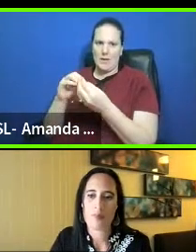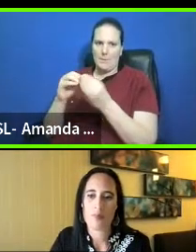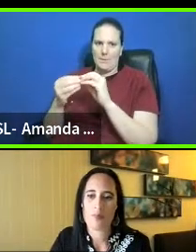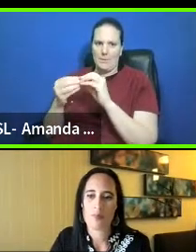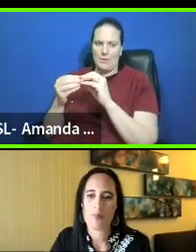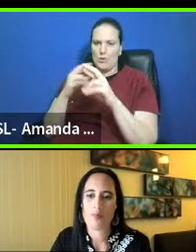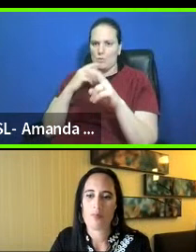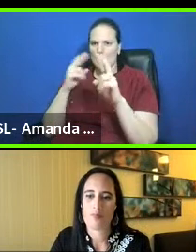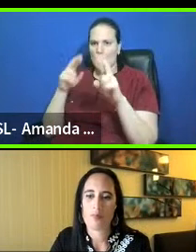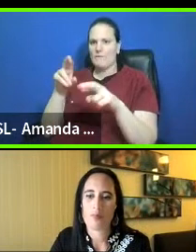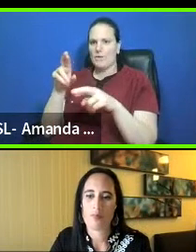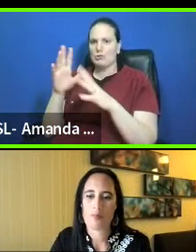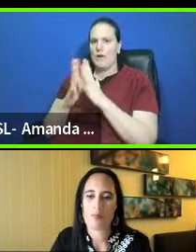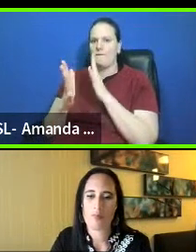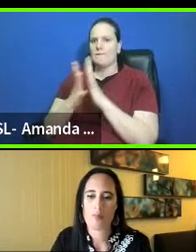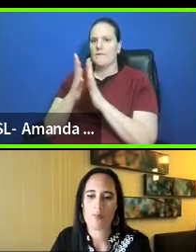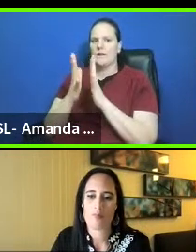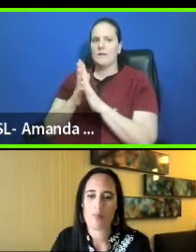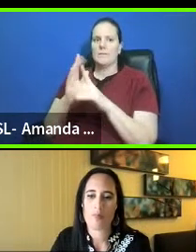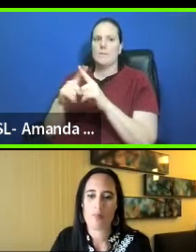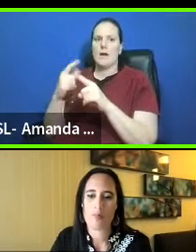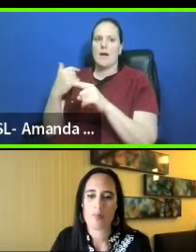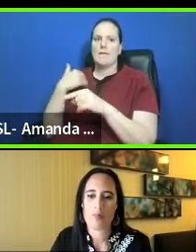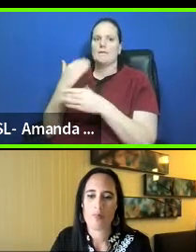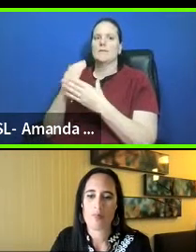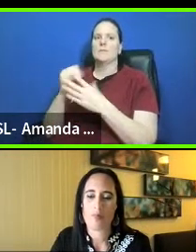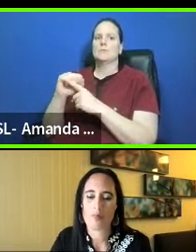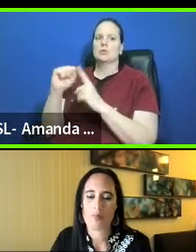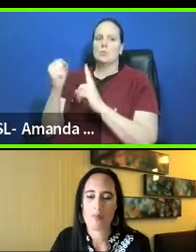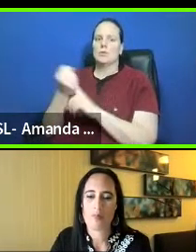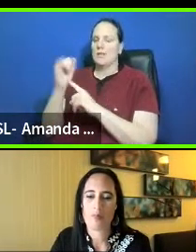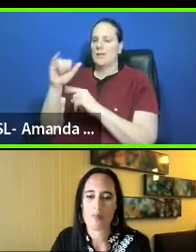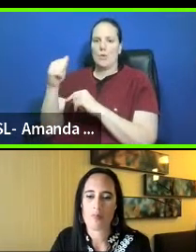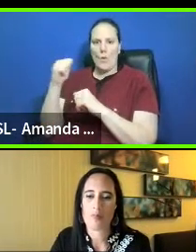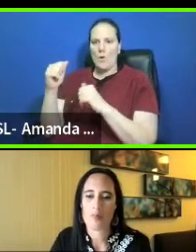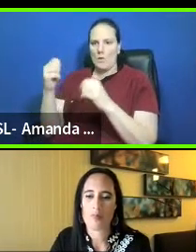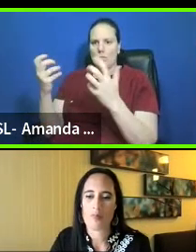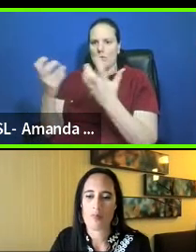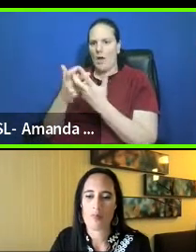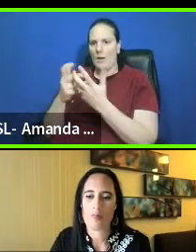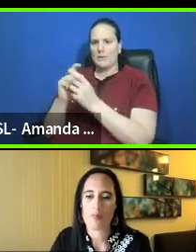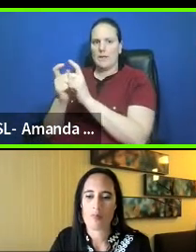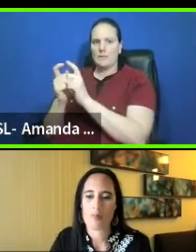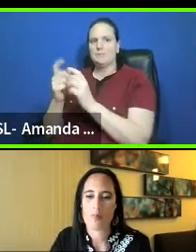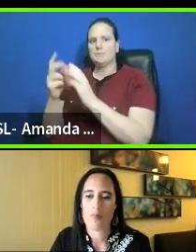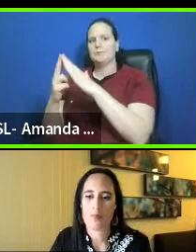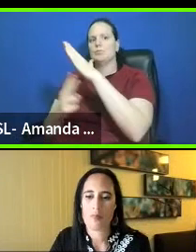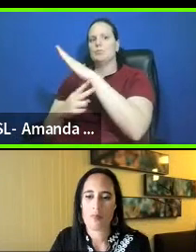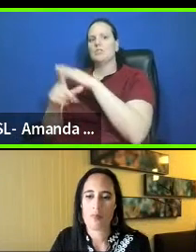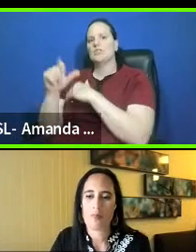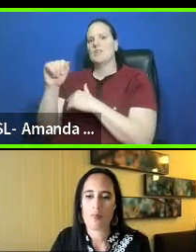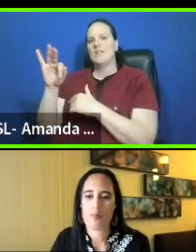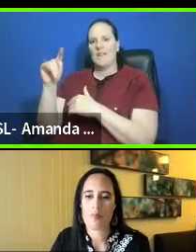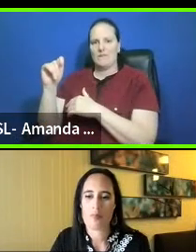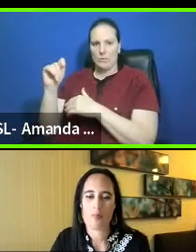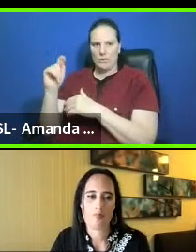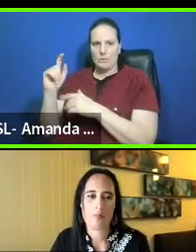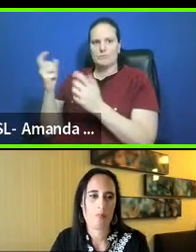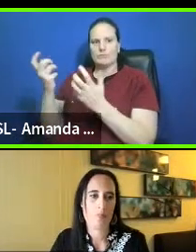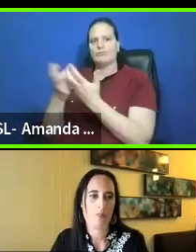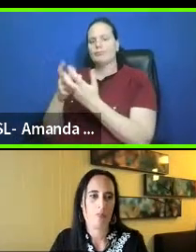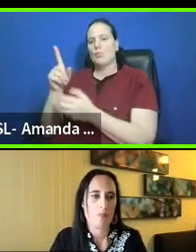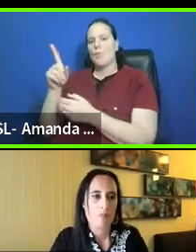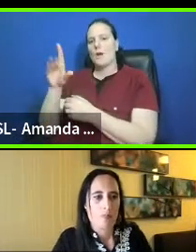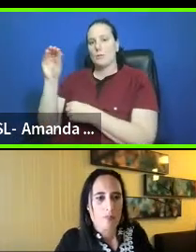the river traffic, but there were some situations that it wouldn't accommodate. So the bridge lift would accommodate the 100% of